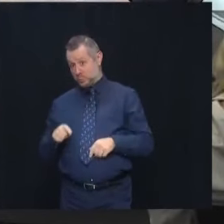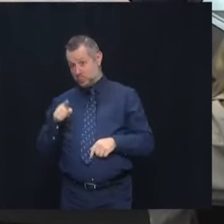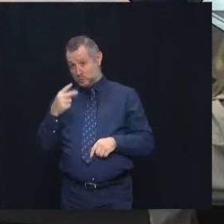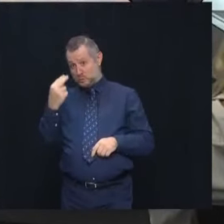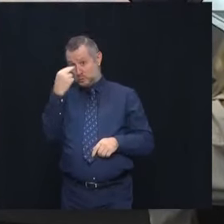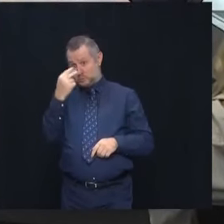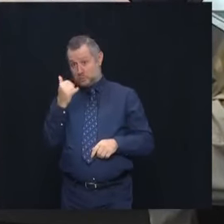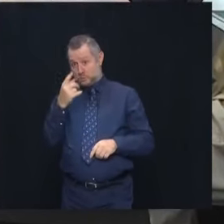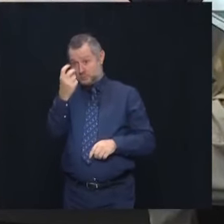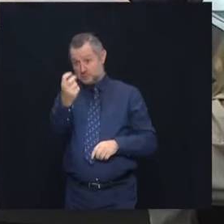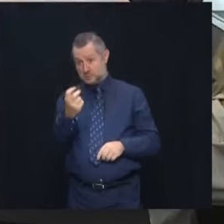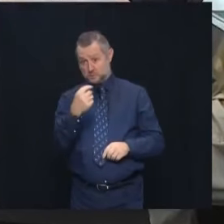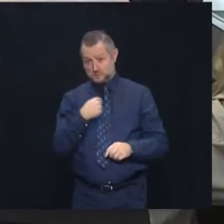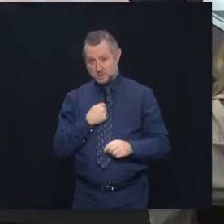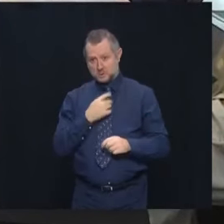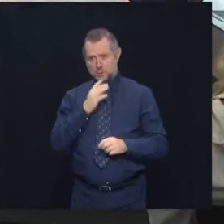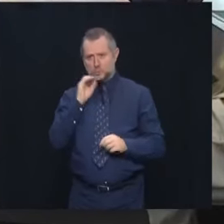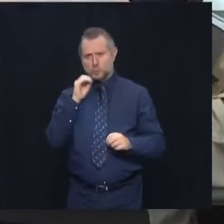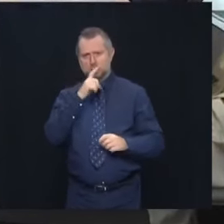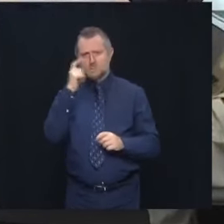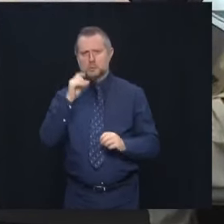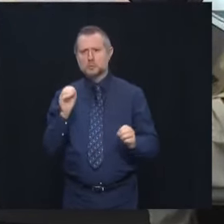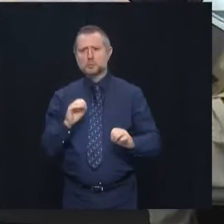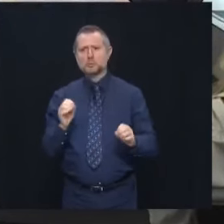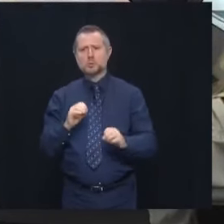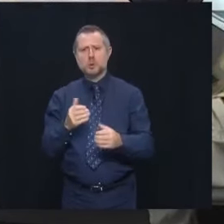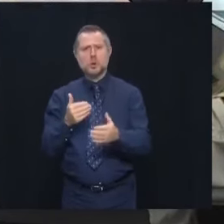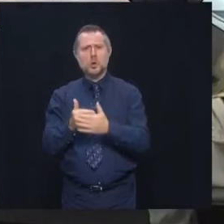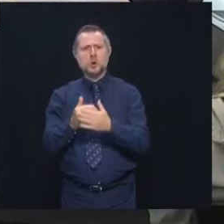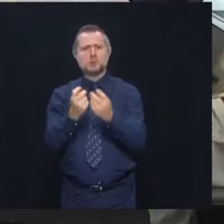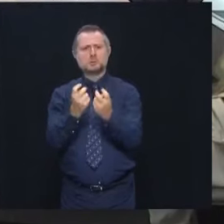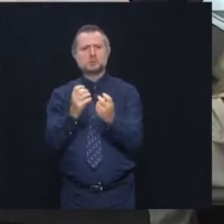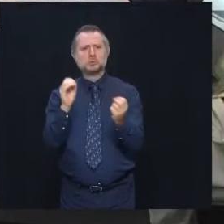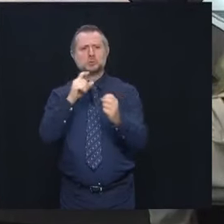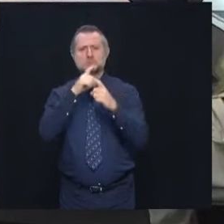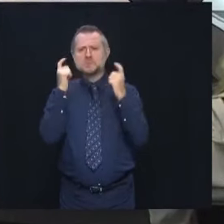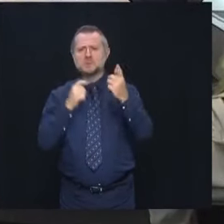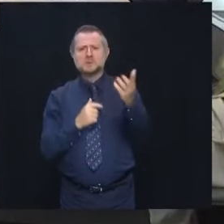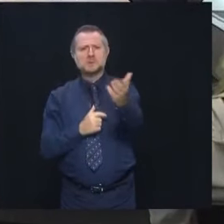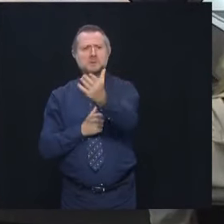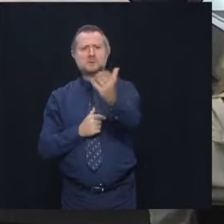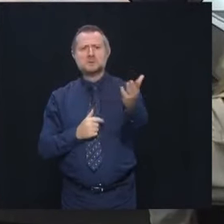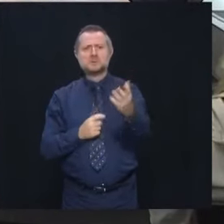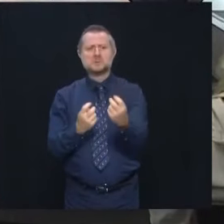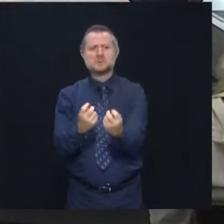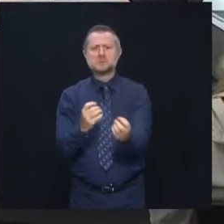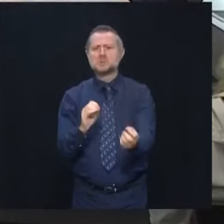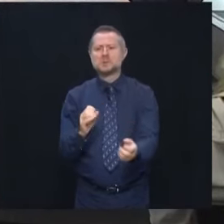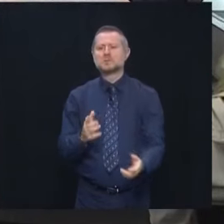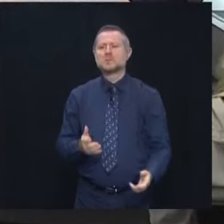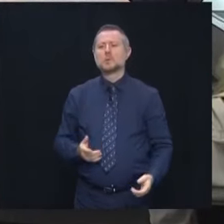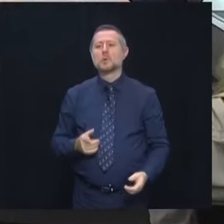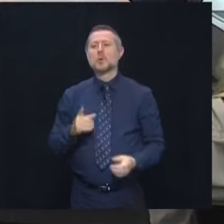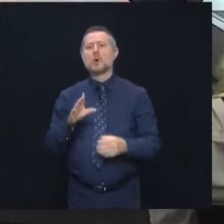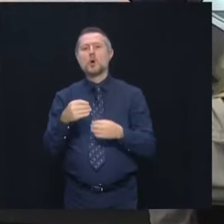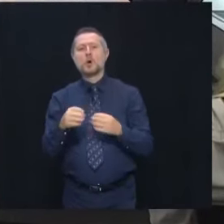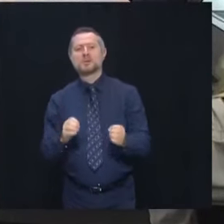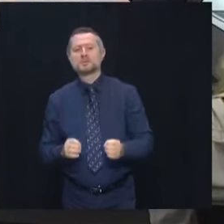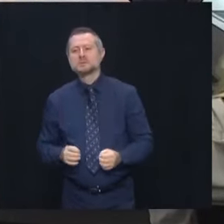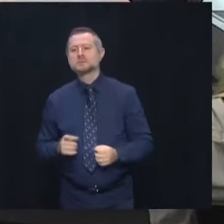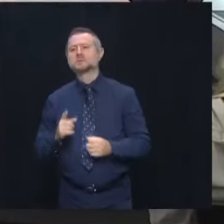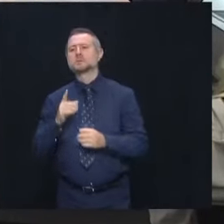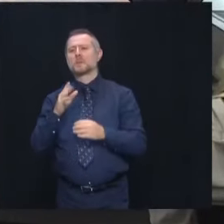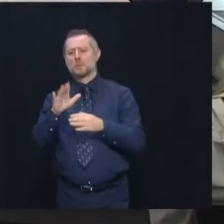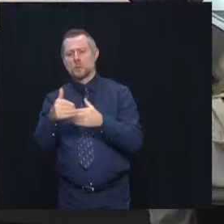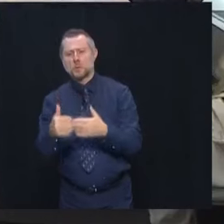and not wearing a mask. I wonder if you could speak to the mask-wearing culture in this room, in your office, and what